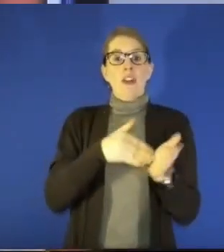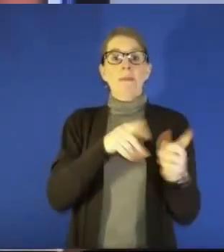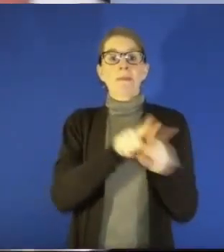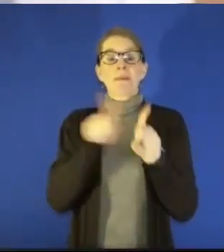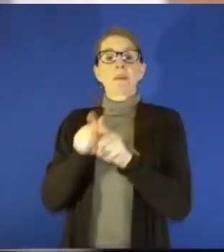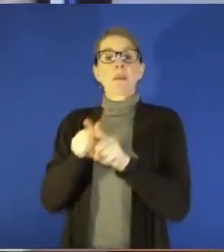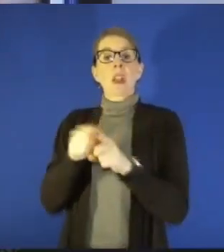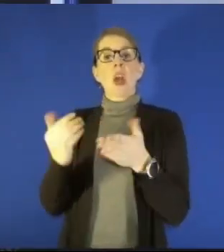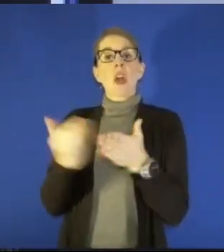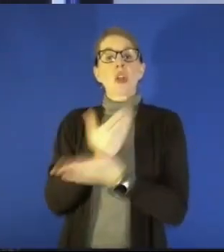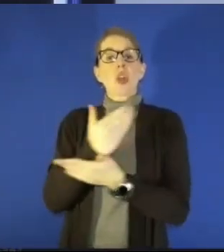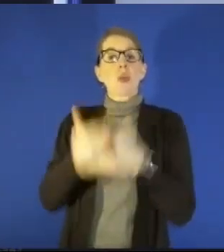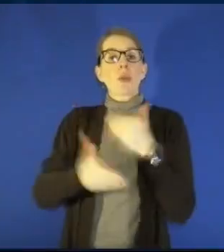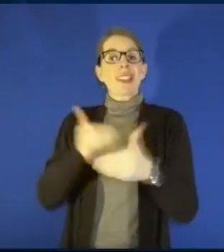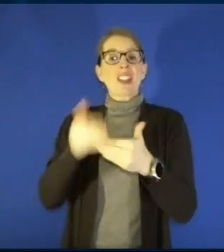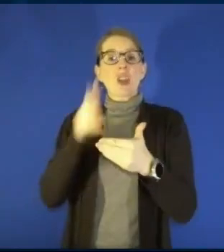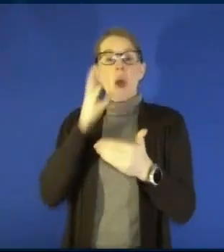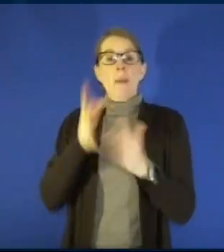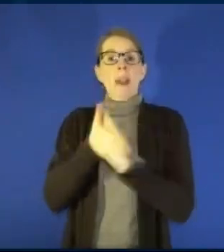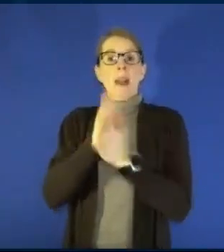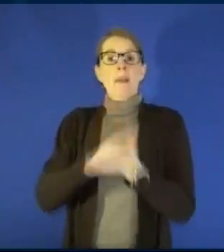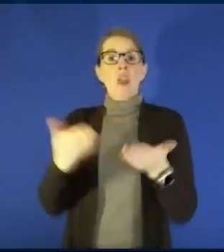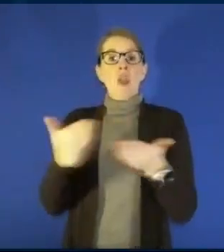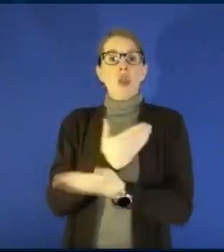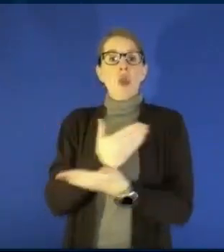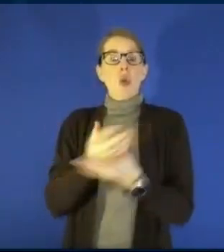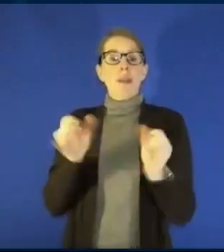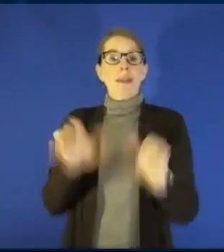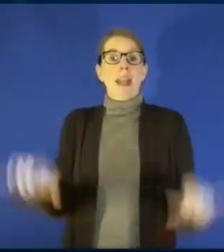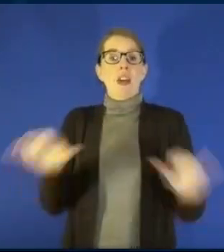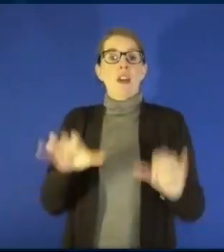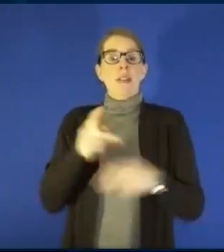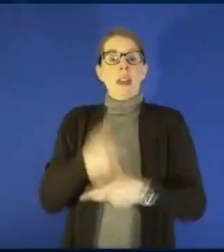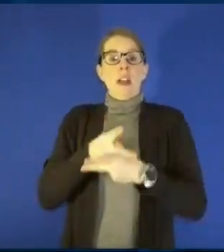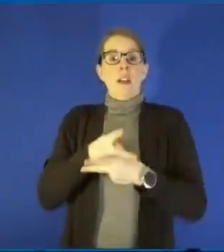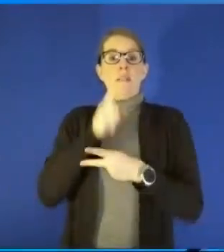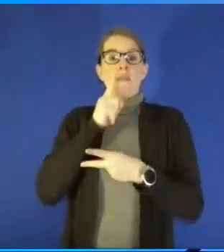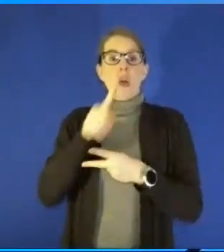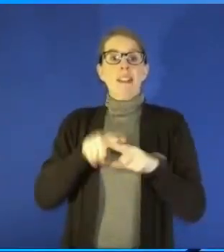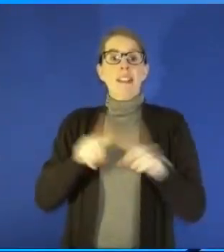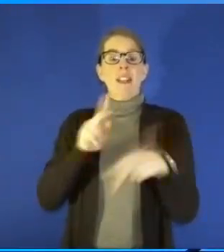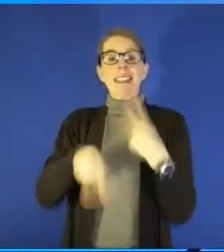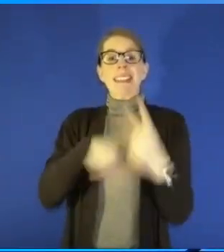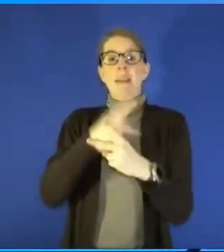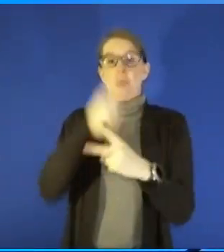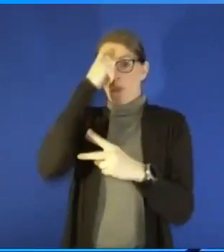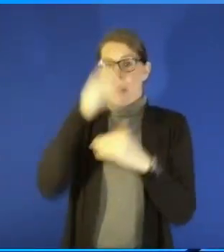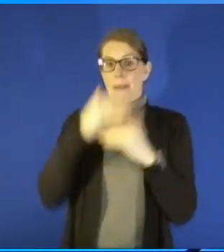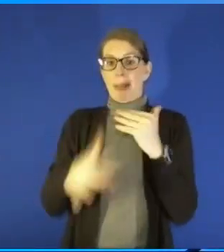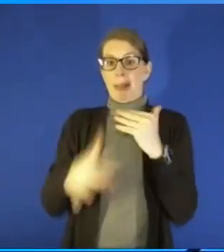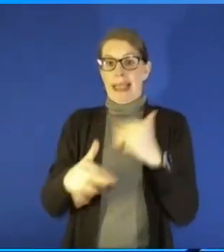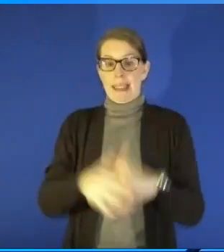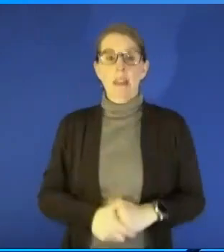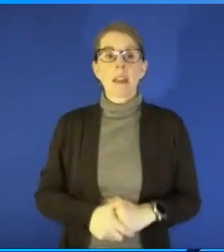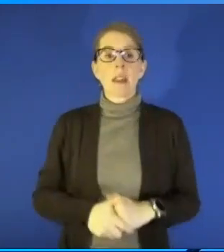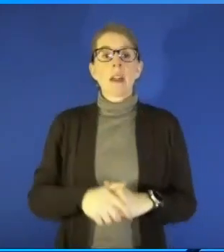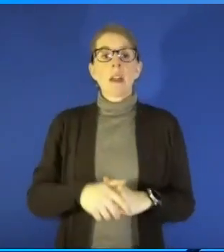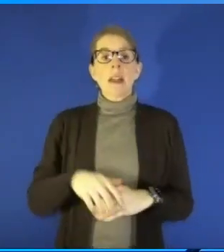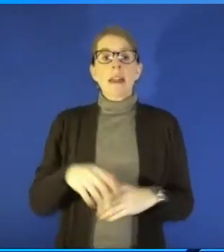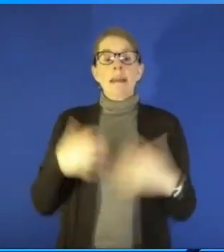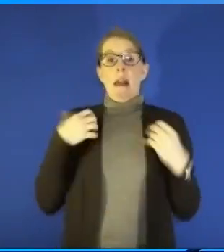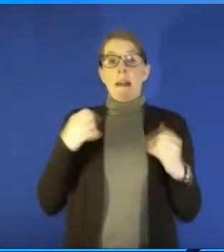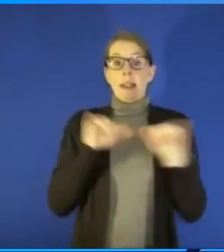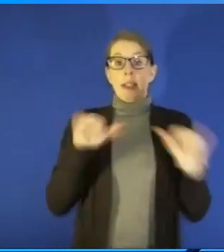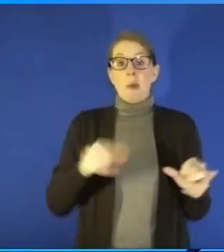that will likely become the new standard of care in treating certain types of brain bleeds, and how the health system is just one of few places in the